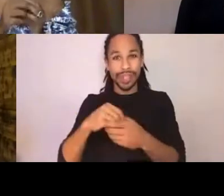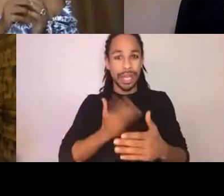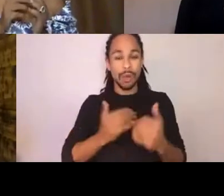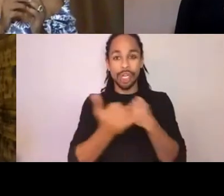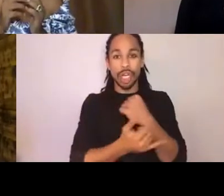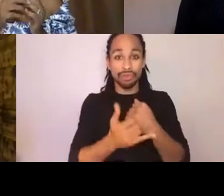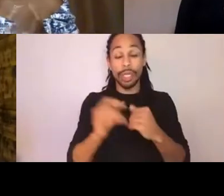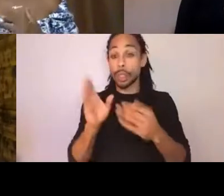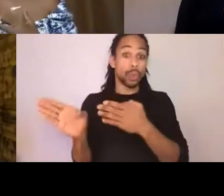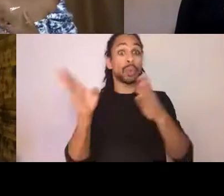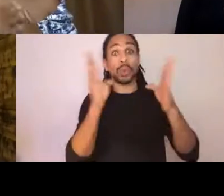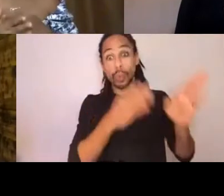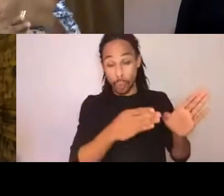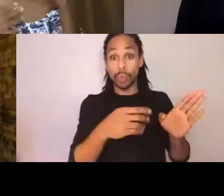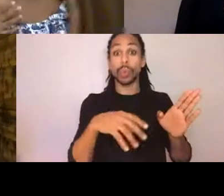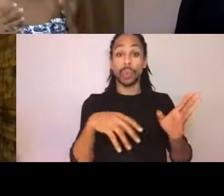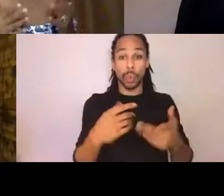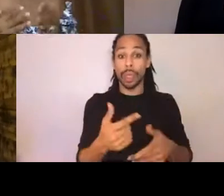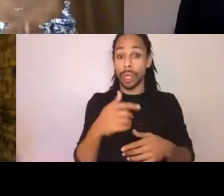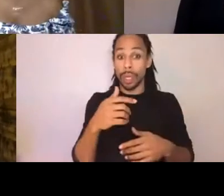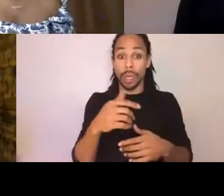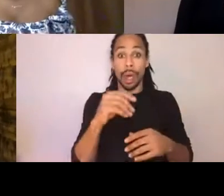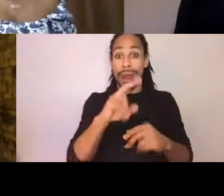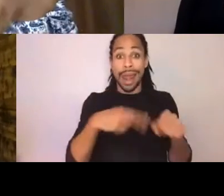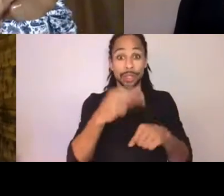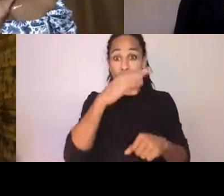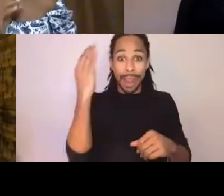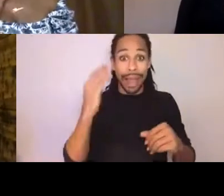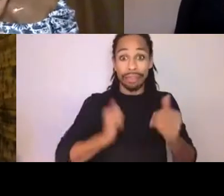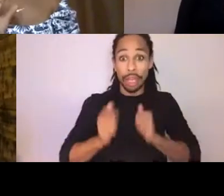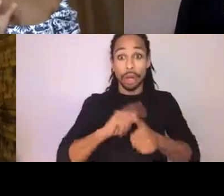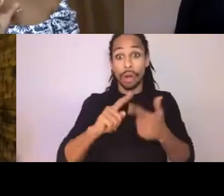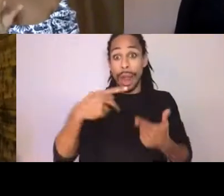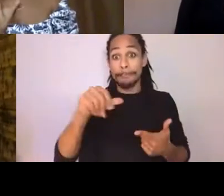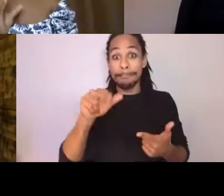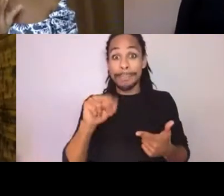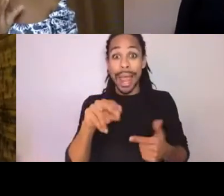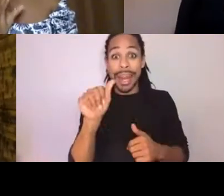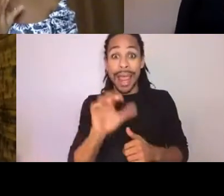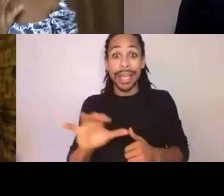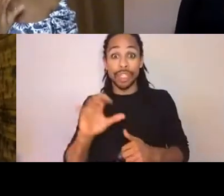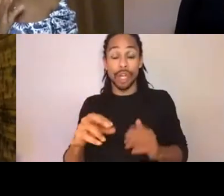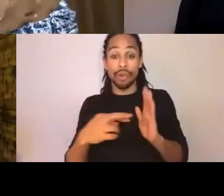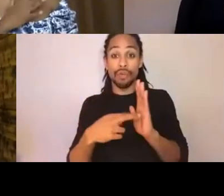Pregones and National Black Theater, Pan Asian Rep. And those meetings are